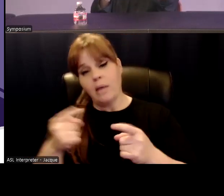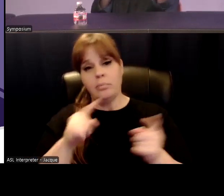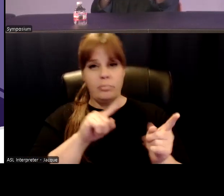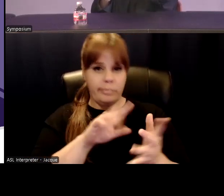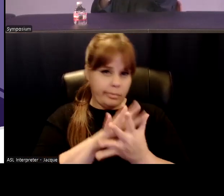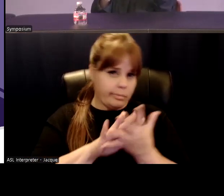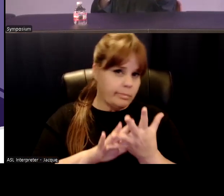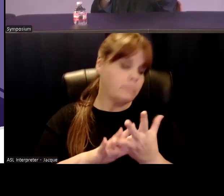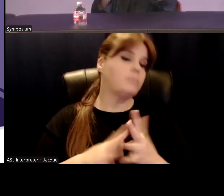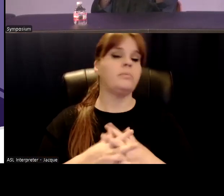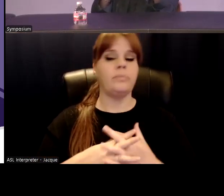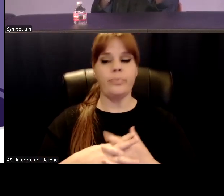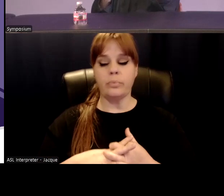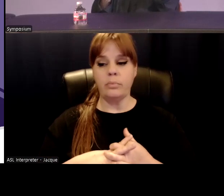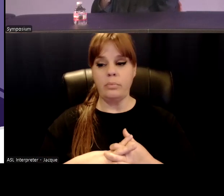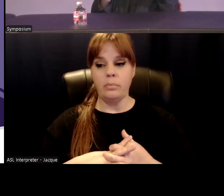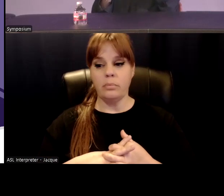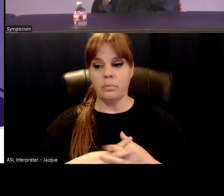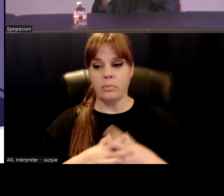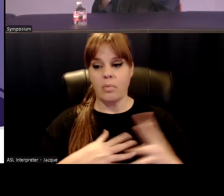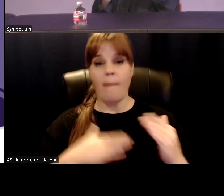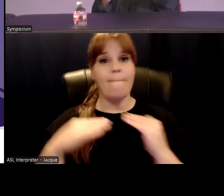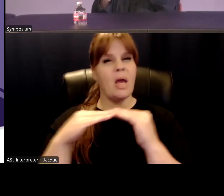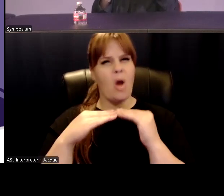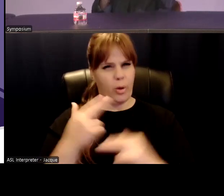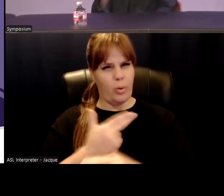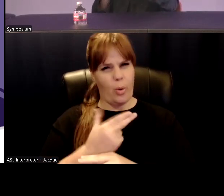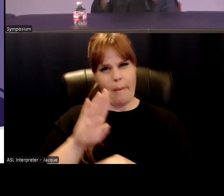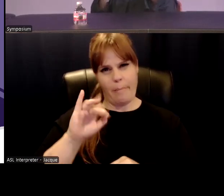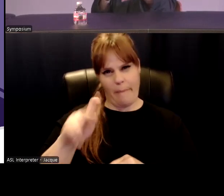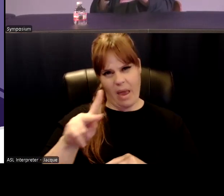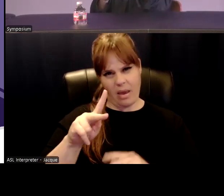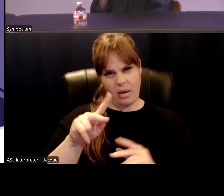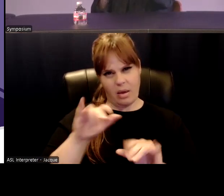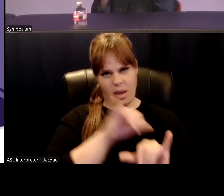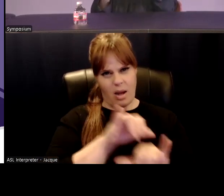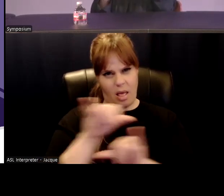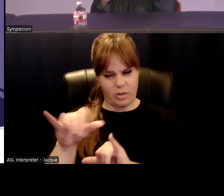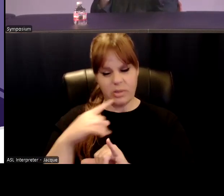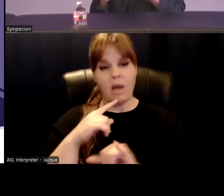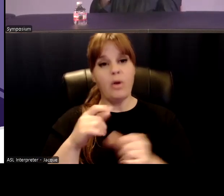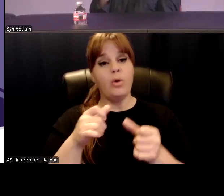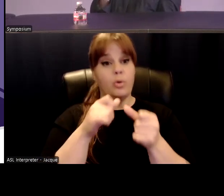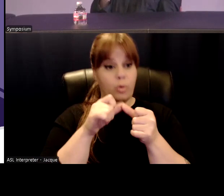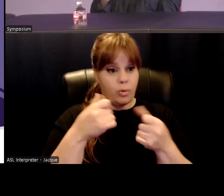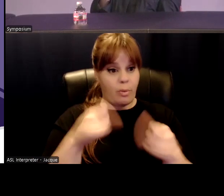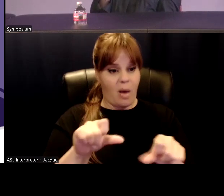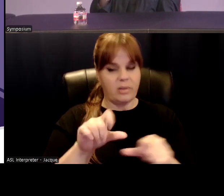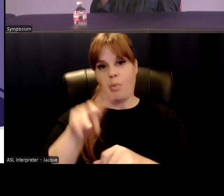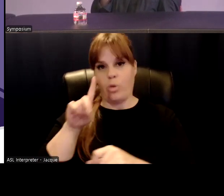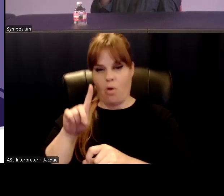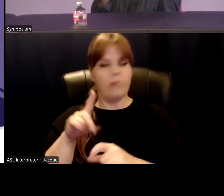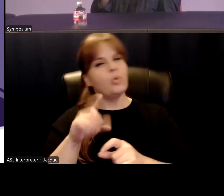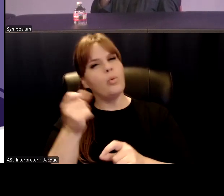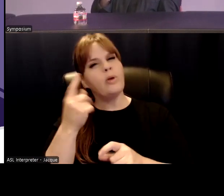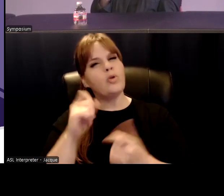I think, my colleague uses a kind of a bank analogy where you deposit and take out, you would withdraw, so you understand how much